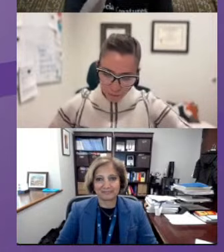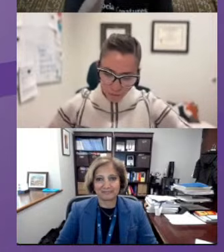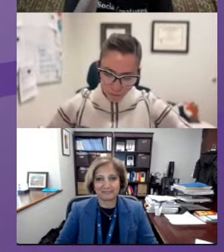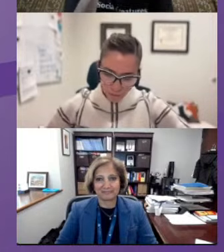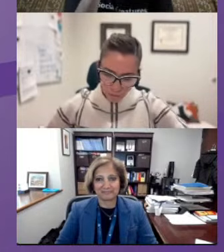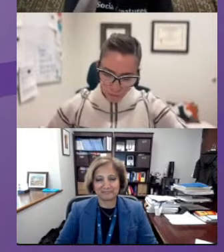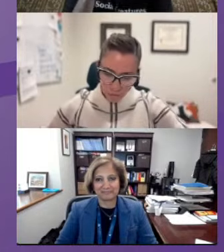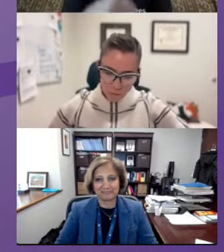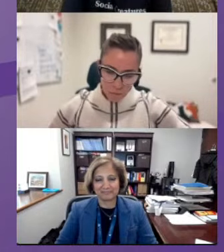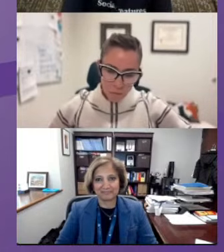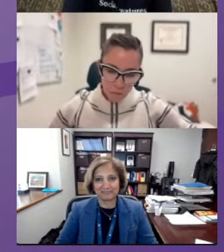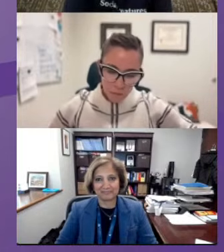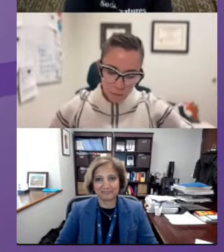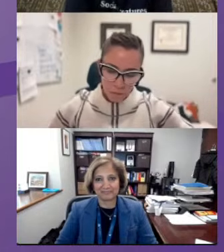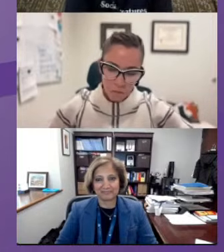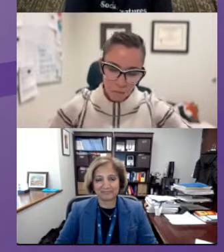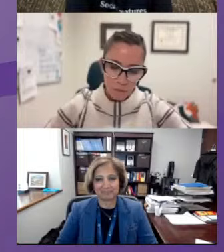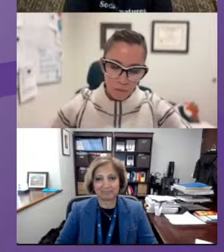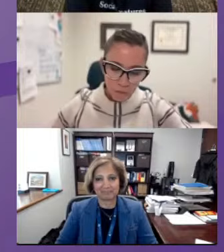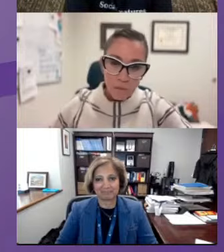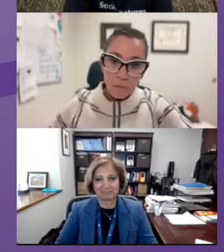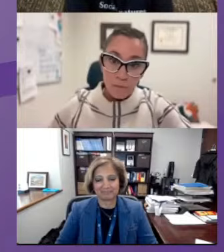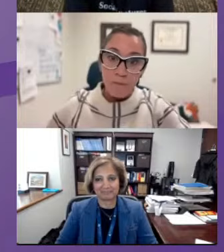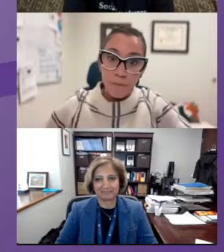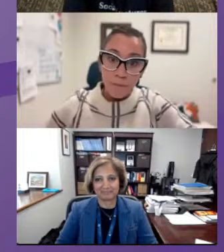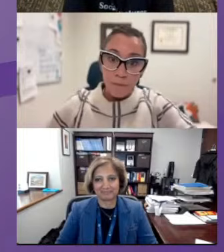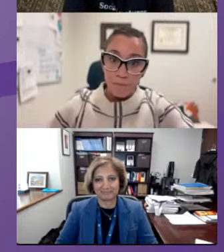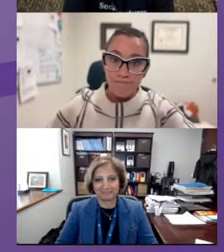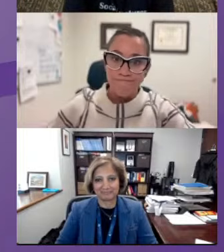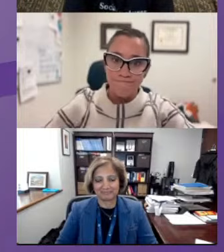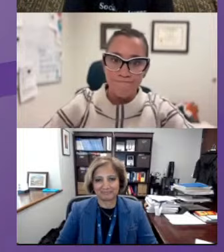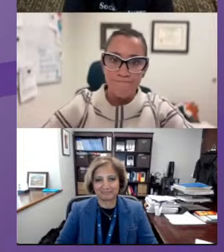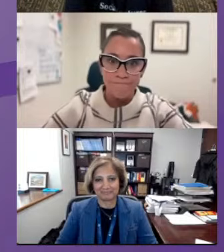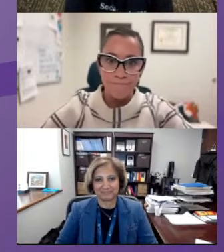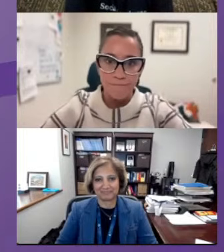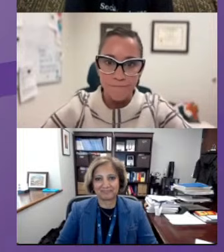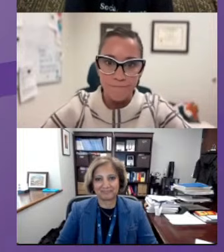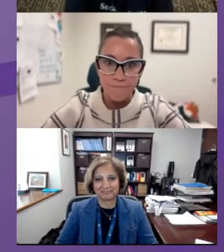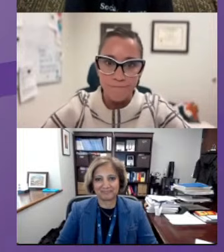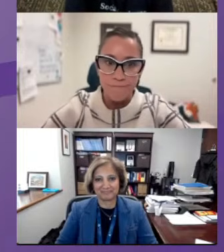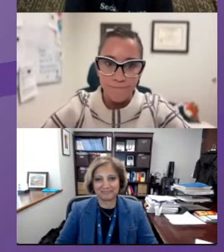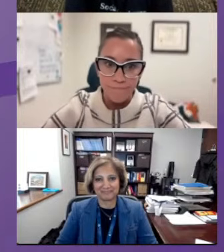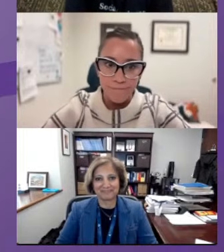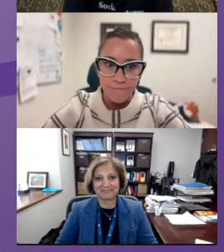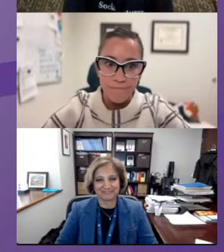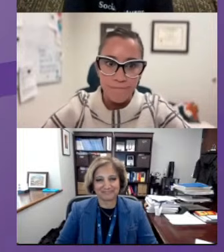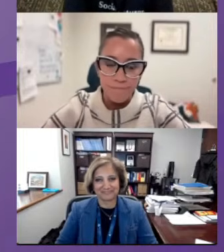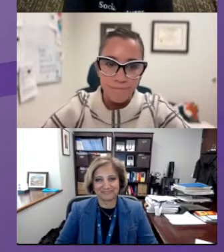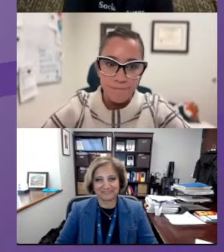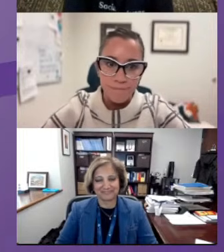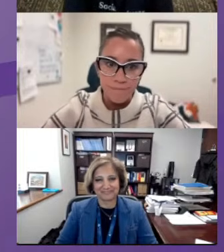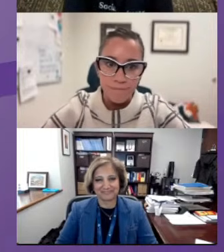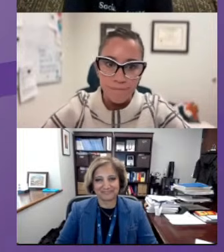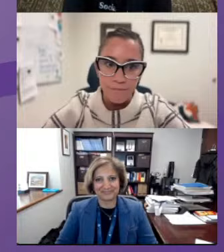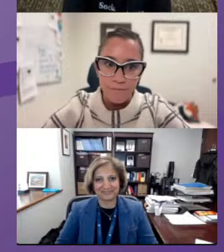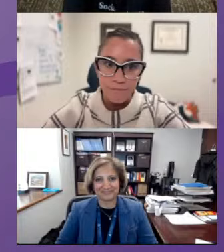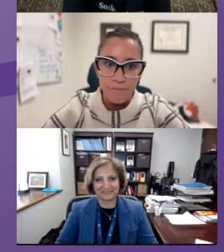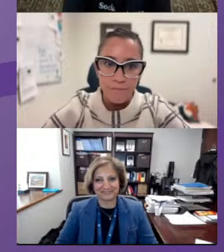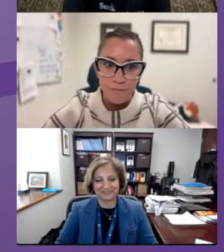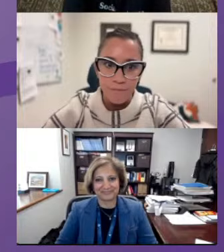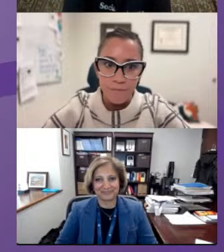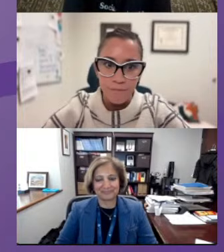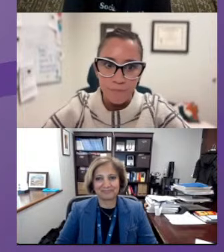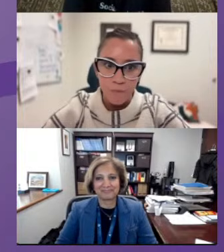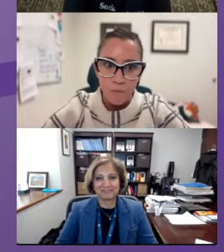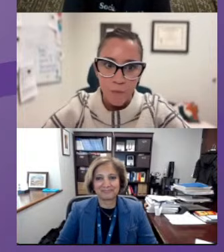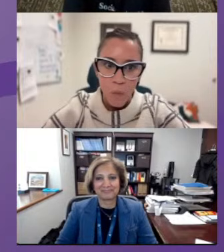we learned very little in medical school about postural orthostatic tachycardia syndrome, or POTS disease, and dysautonomia in medical school.